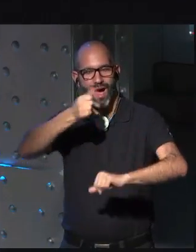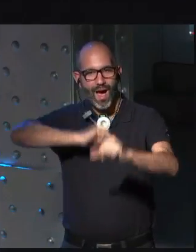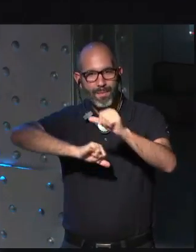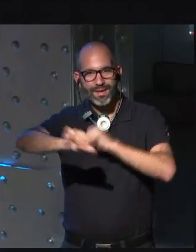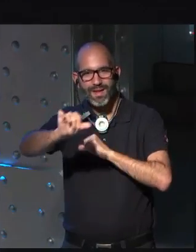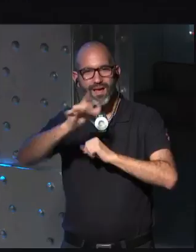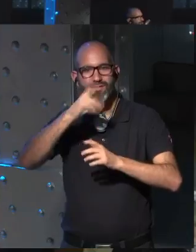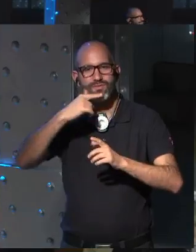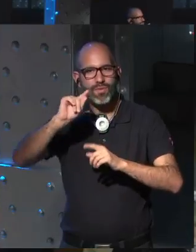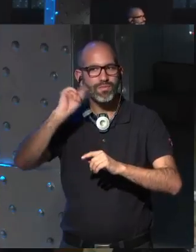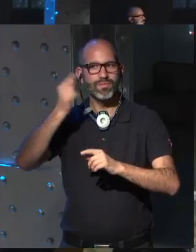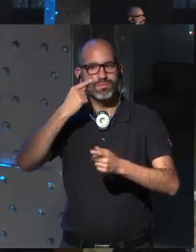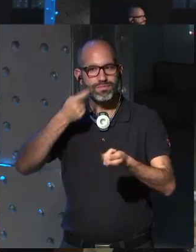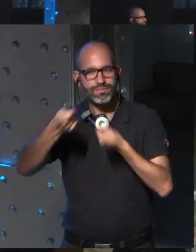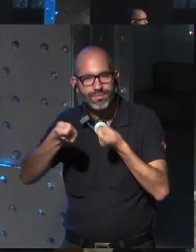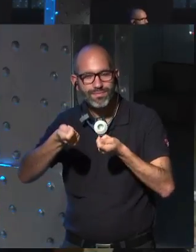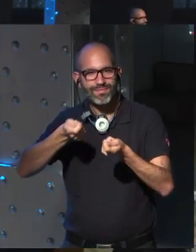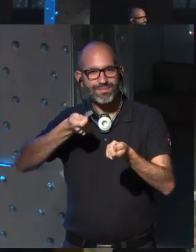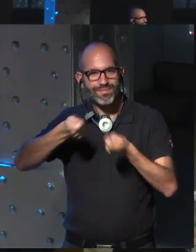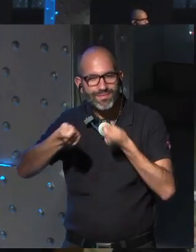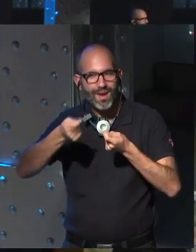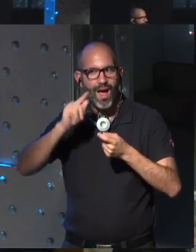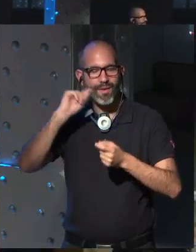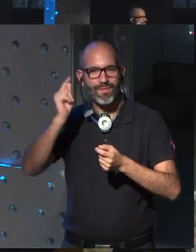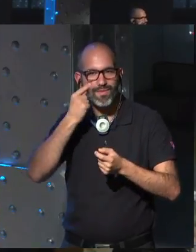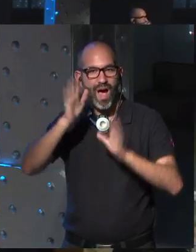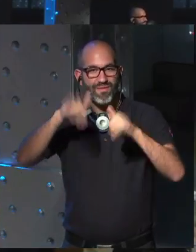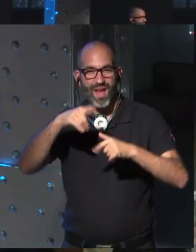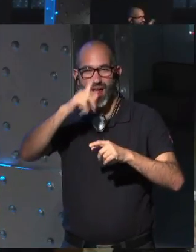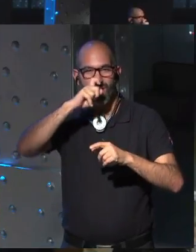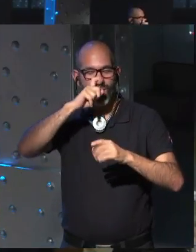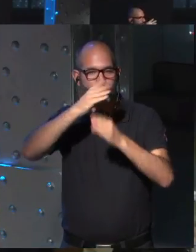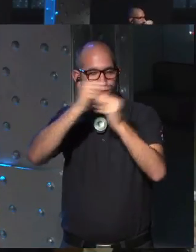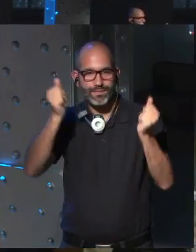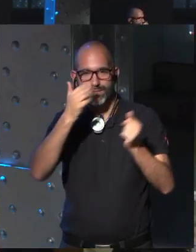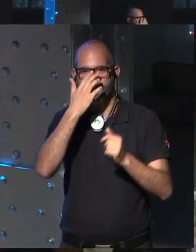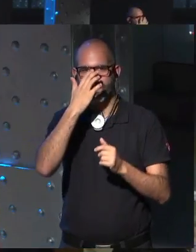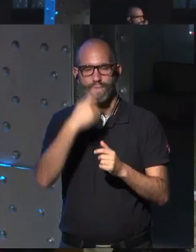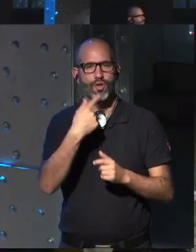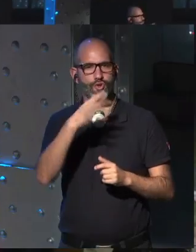¿Y tú? No, mi primer recuerdo no es de la radio y hace más tiempo. My first